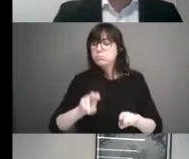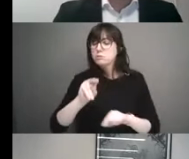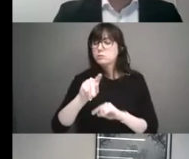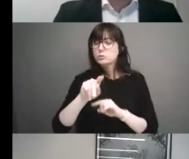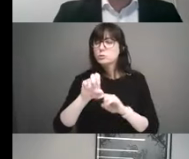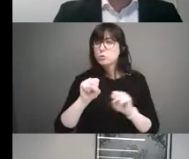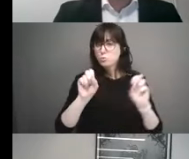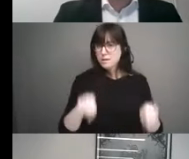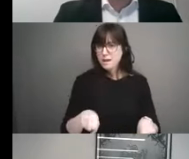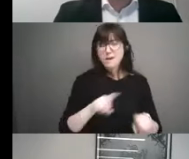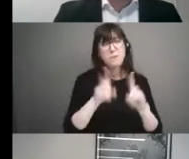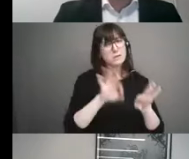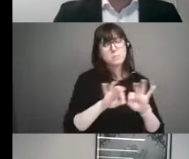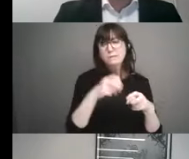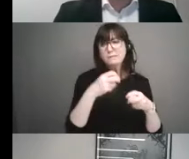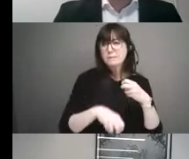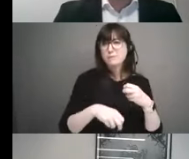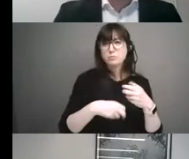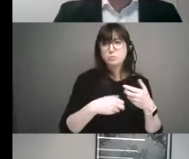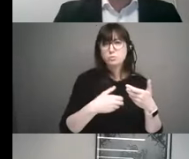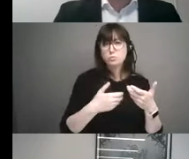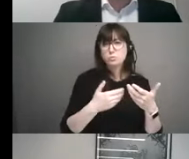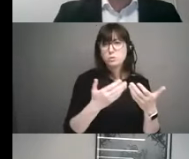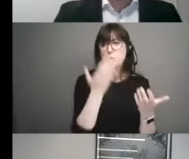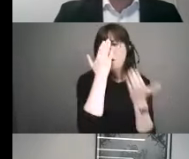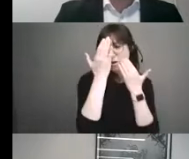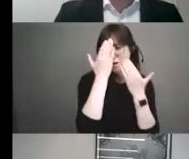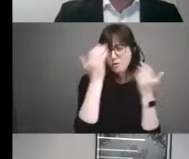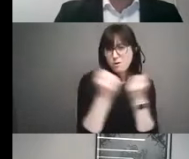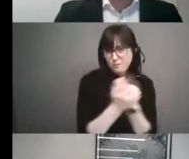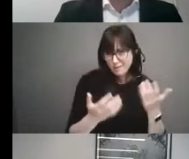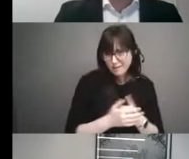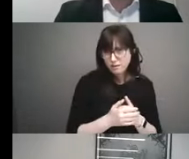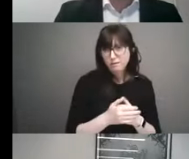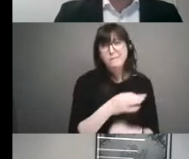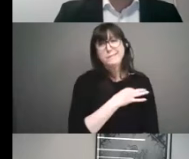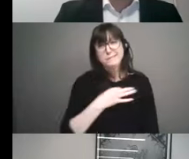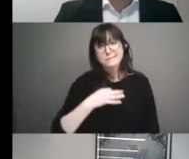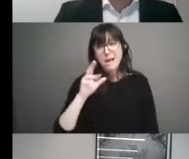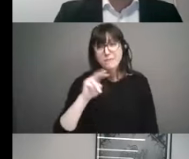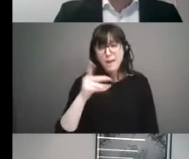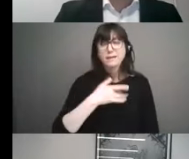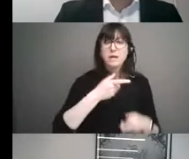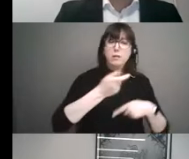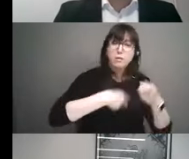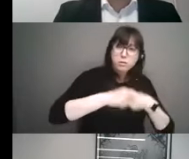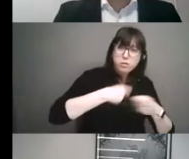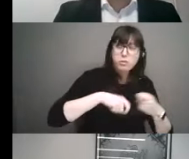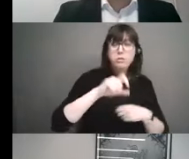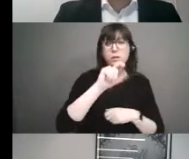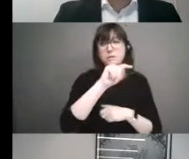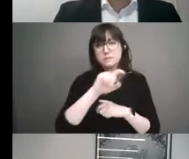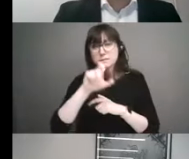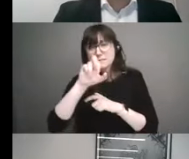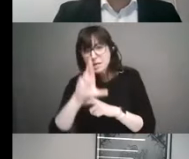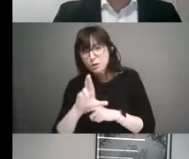keeping track of it, I would say, because there is, a turnover of staff and tellers and persons that look